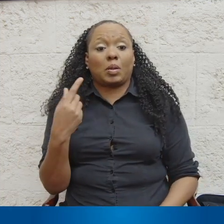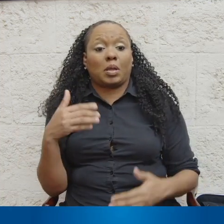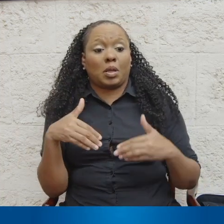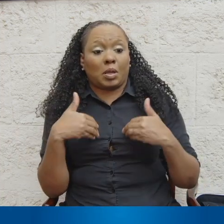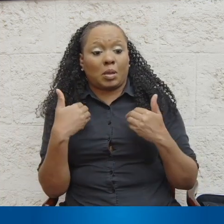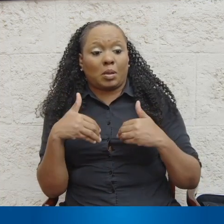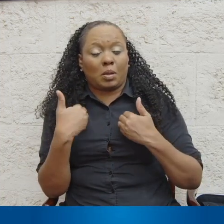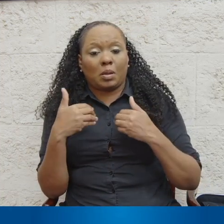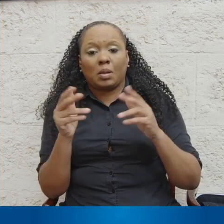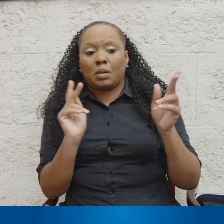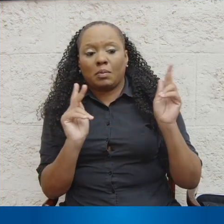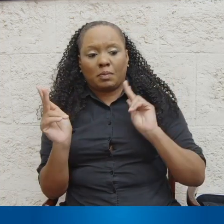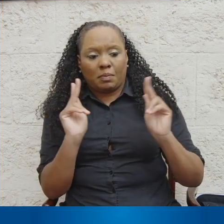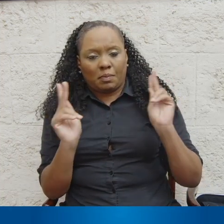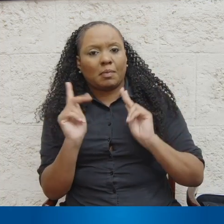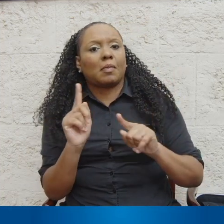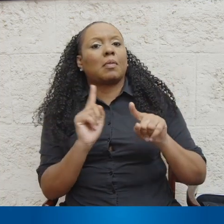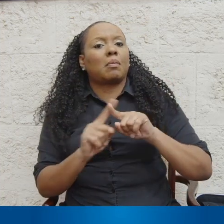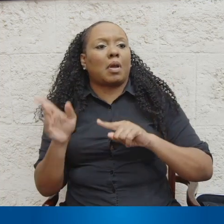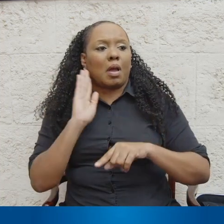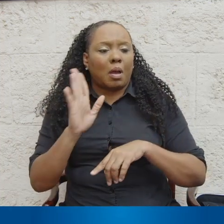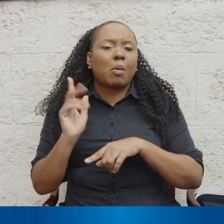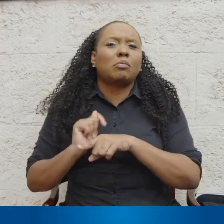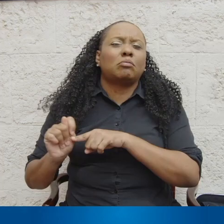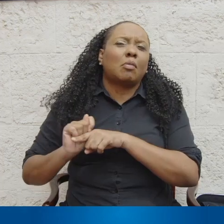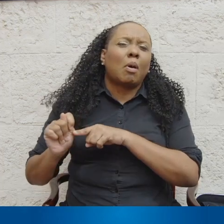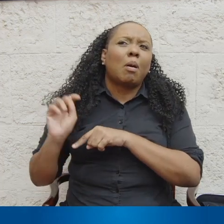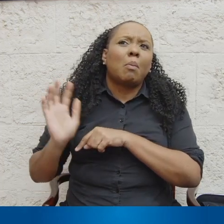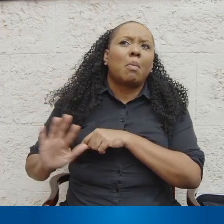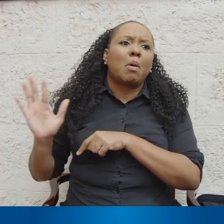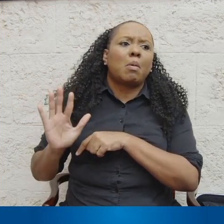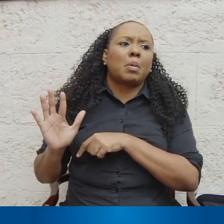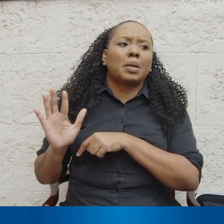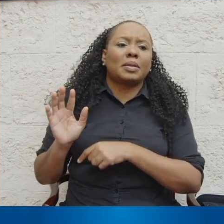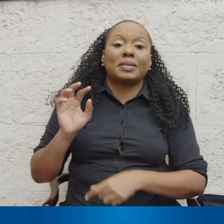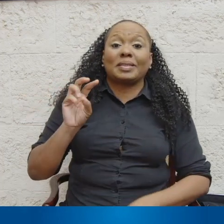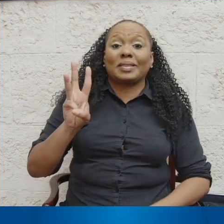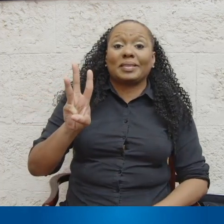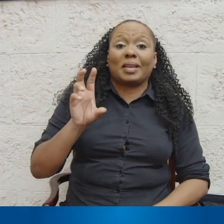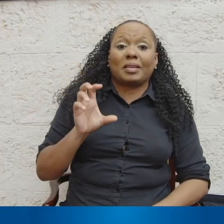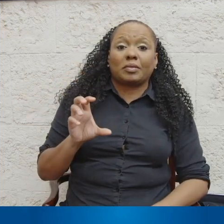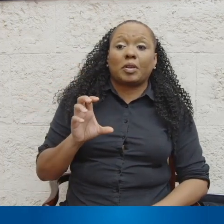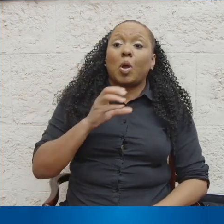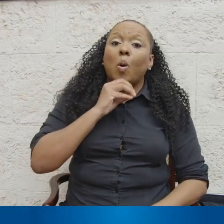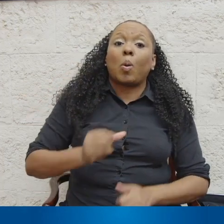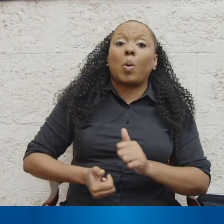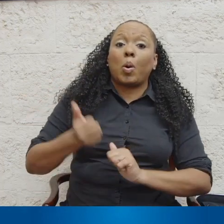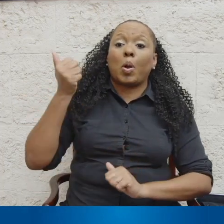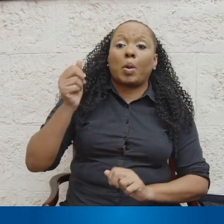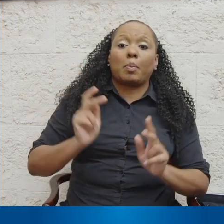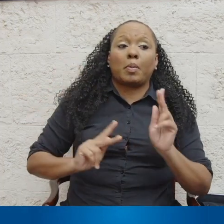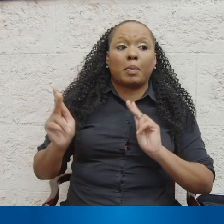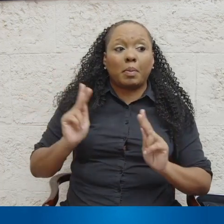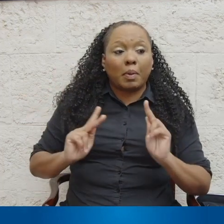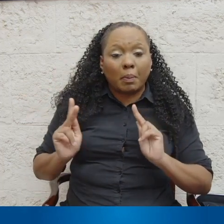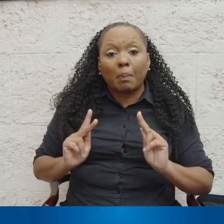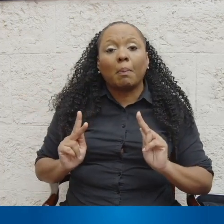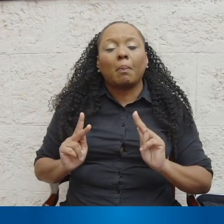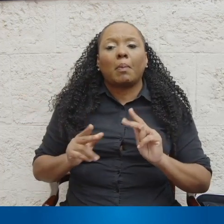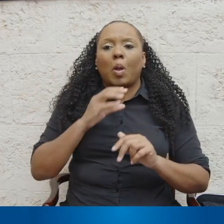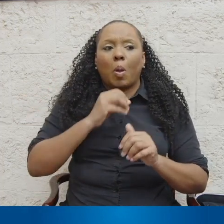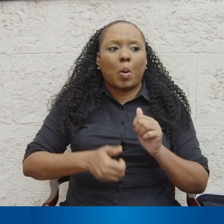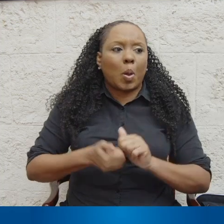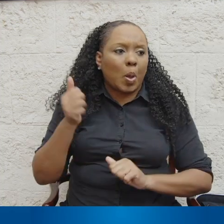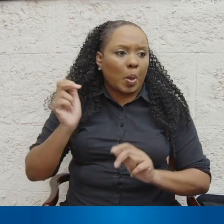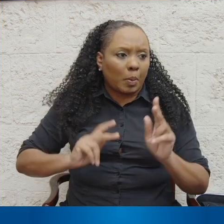in recent times we would have trained at least 600 senior citizens in swimming, and this is part of the